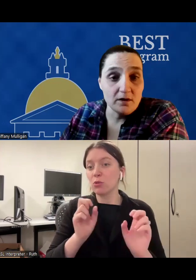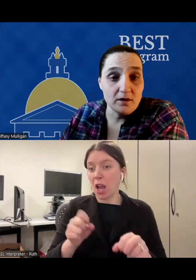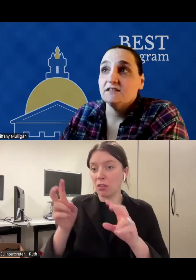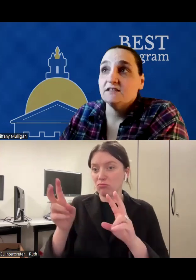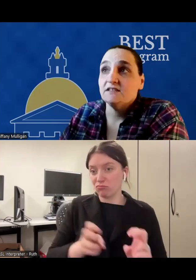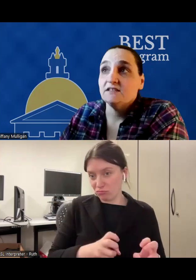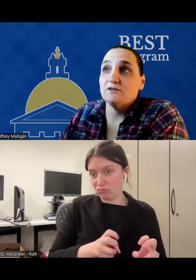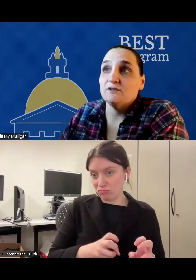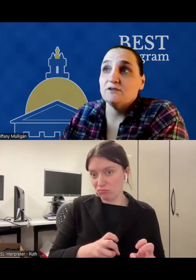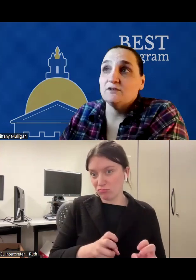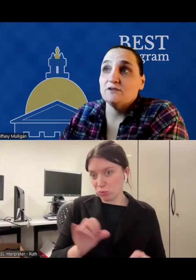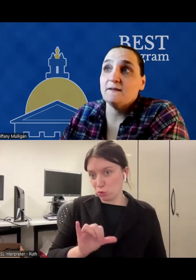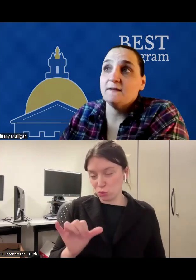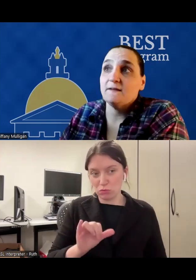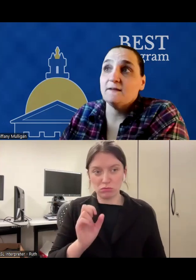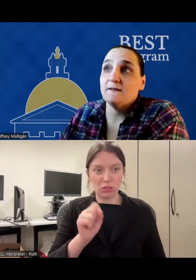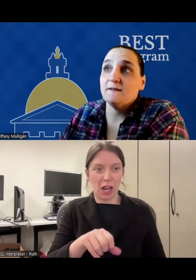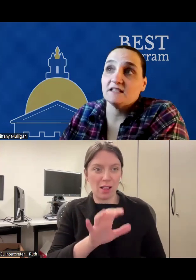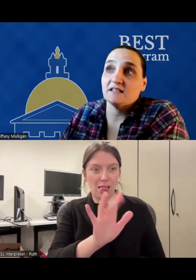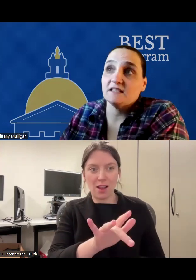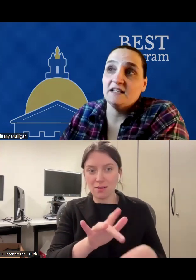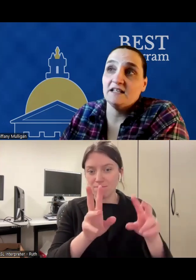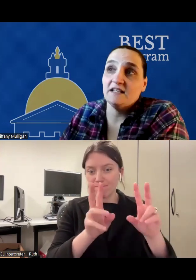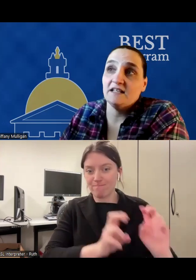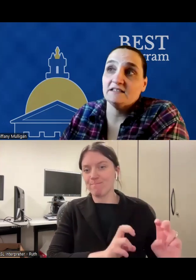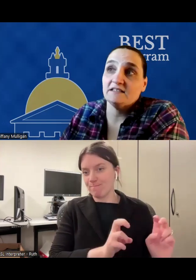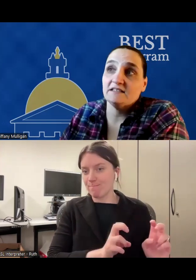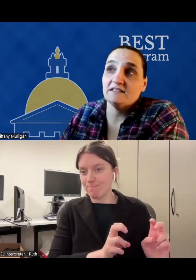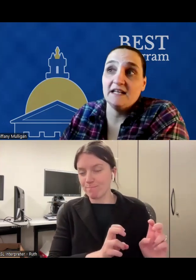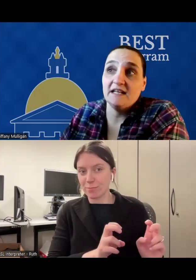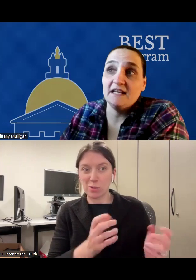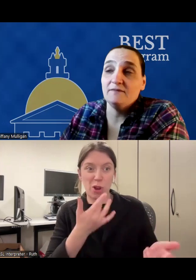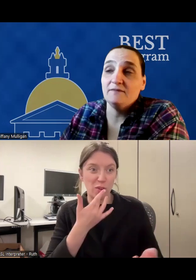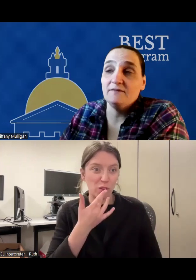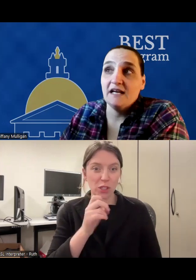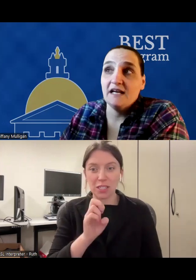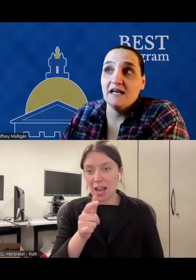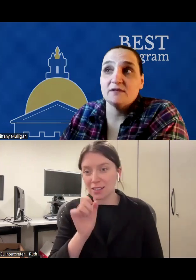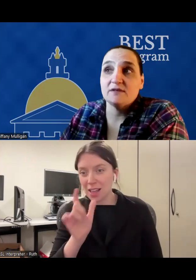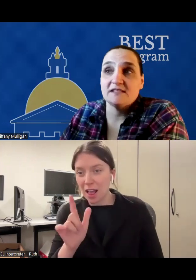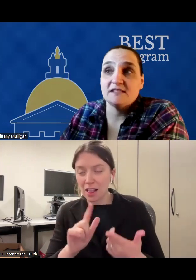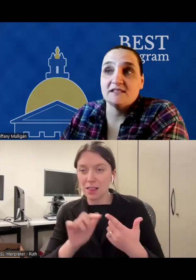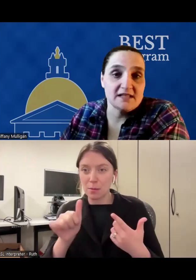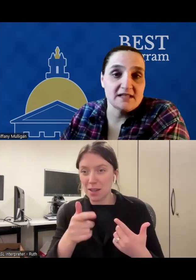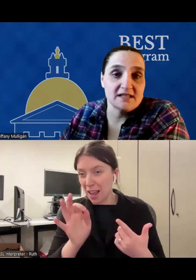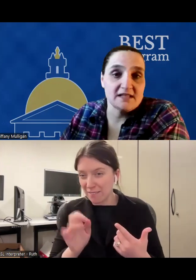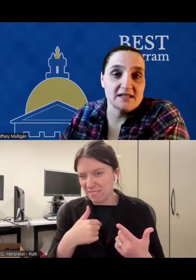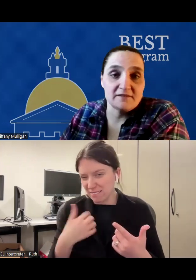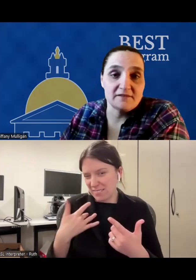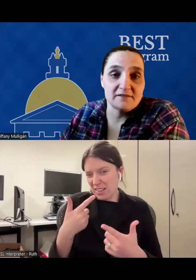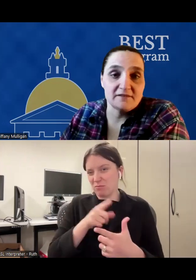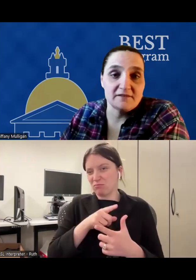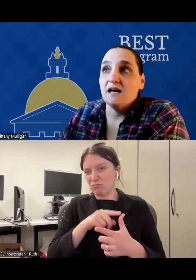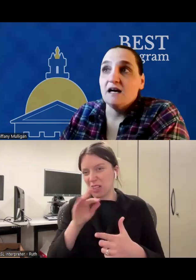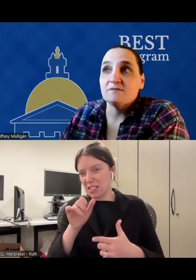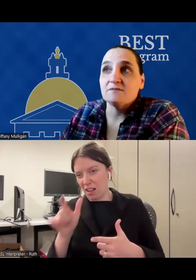reports. So if you just click export, then you can select if you want it in Excel or PDF. I usually do Excel because then I like to